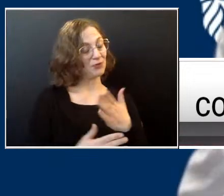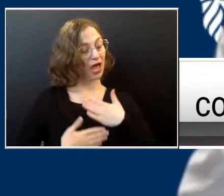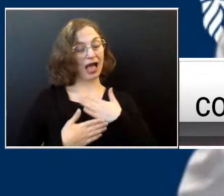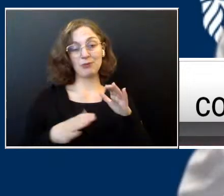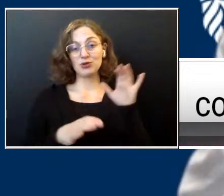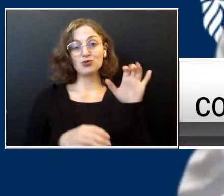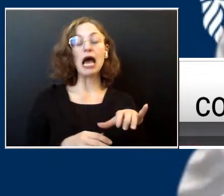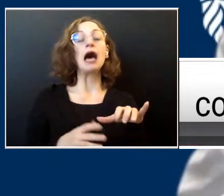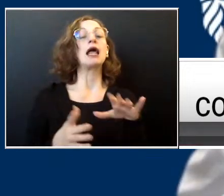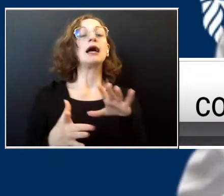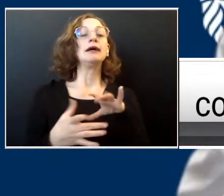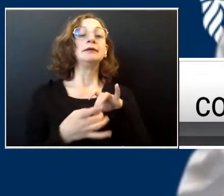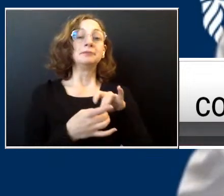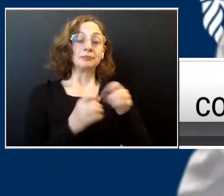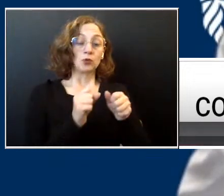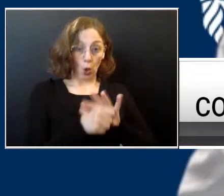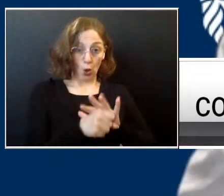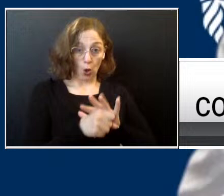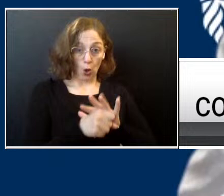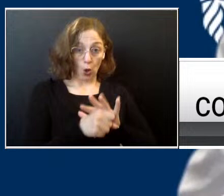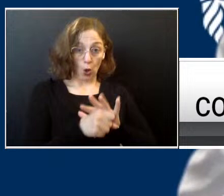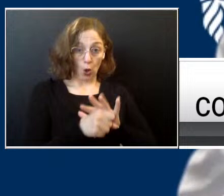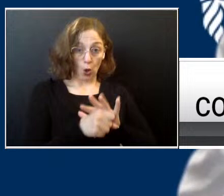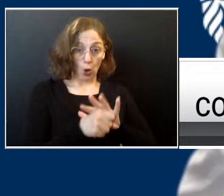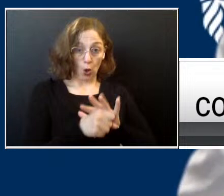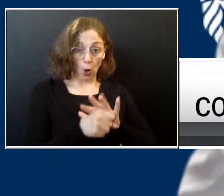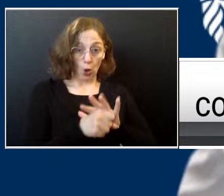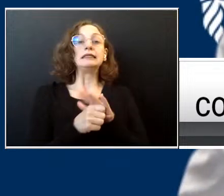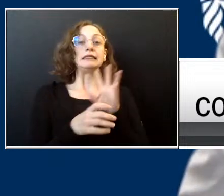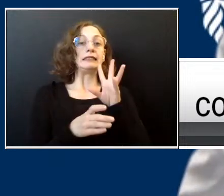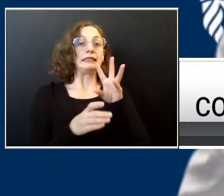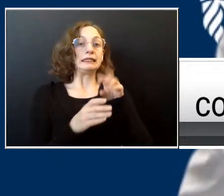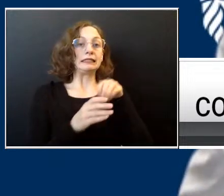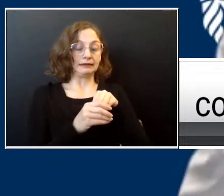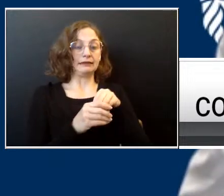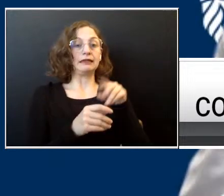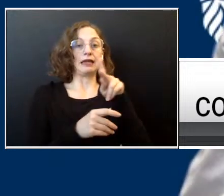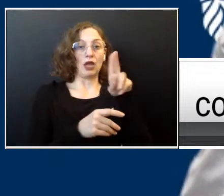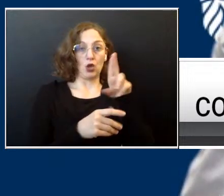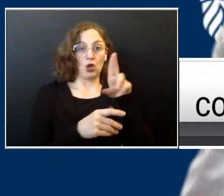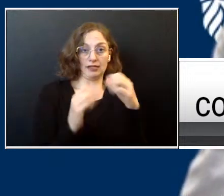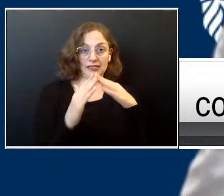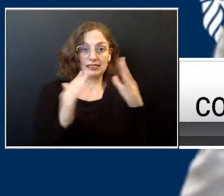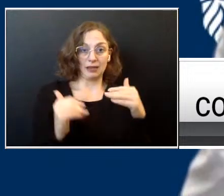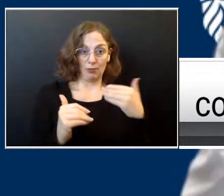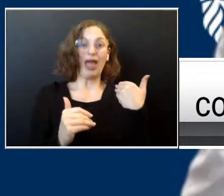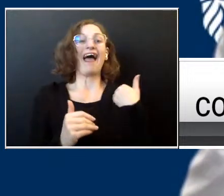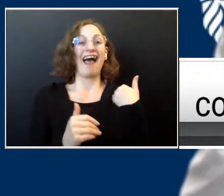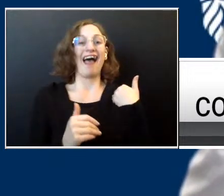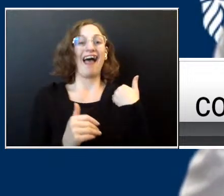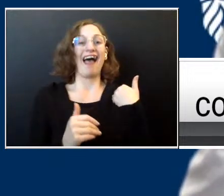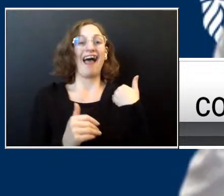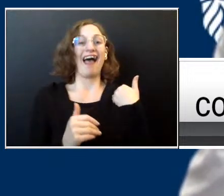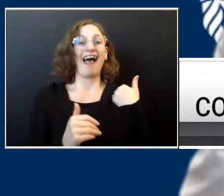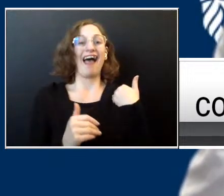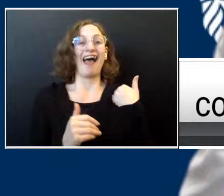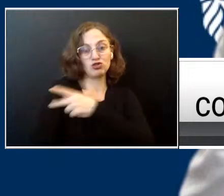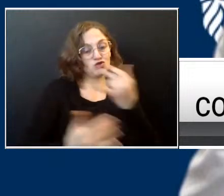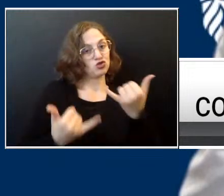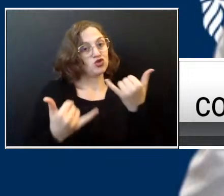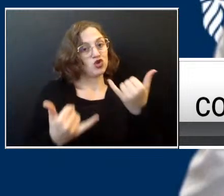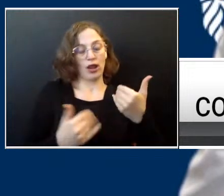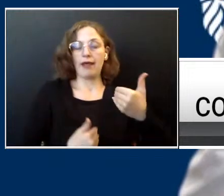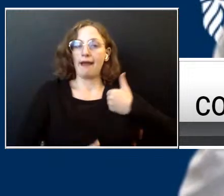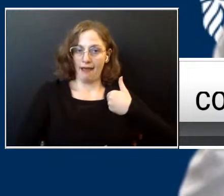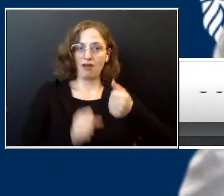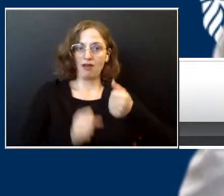COVID goes, in the health system, we do have 33 active patients. So there has been an uptick, unfortunately, just as